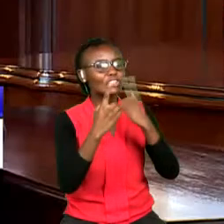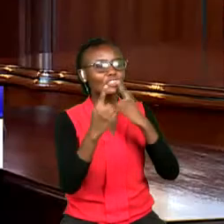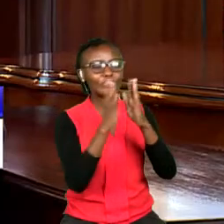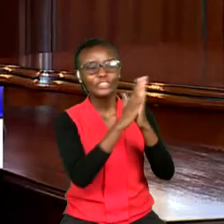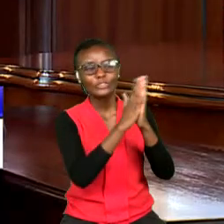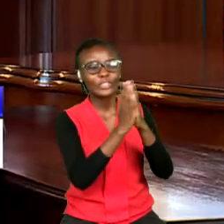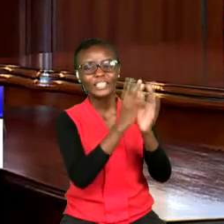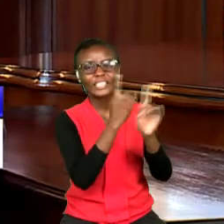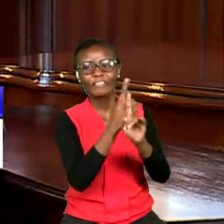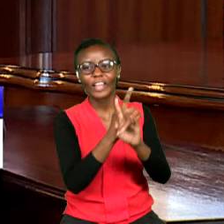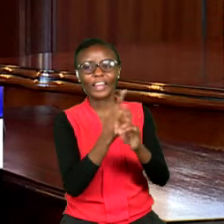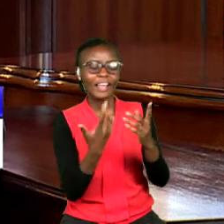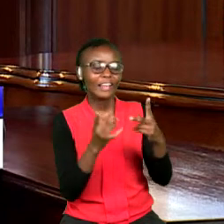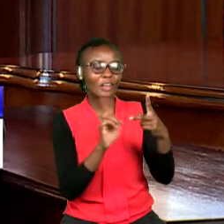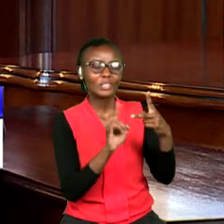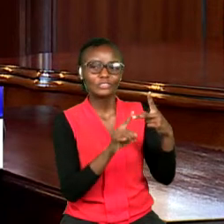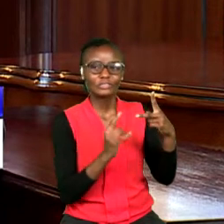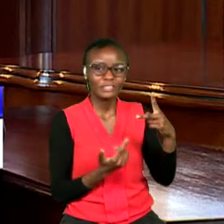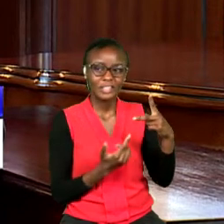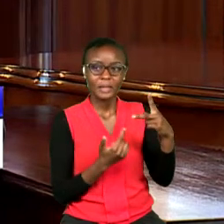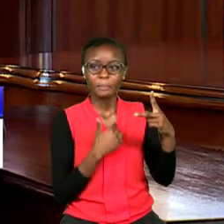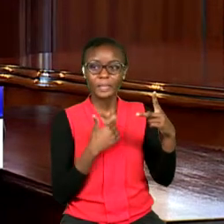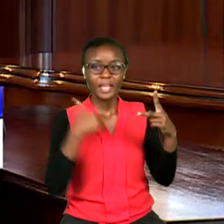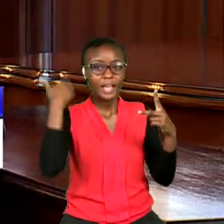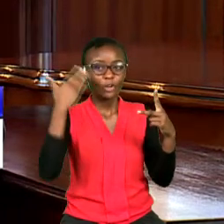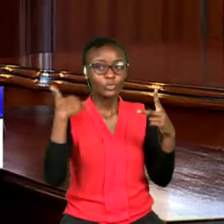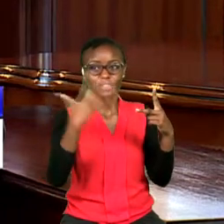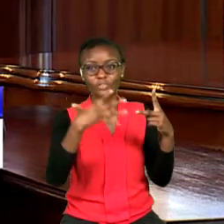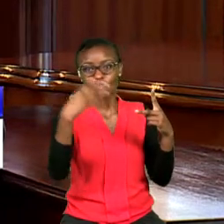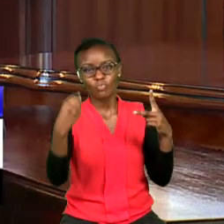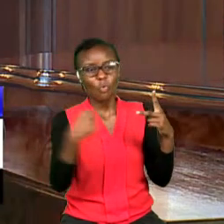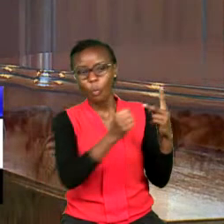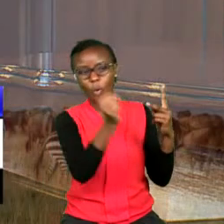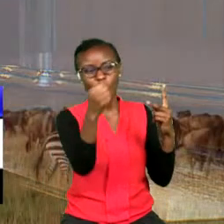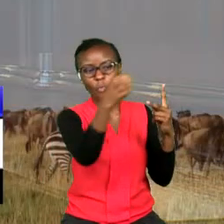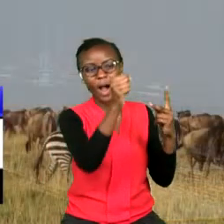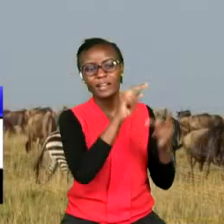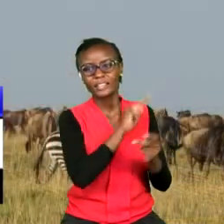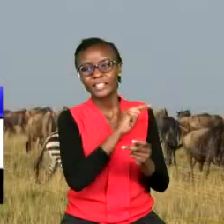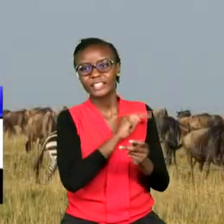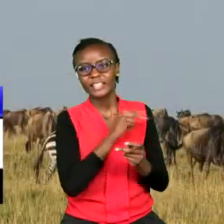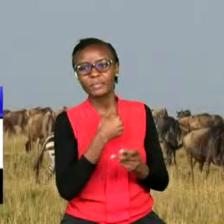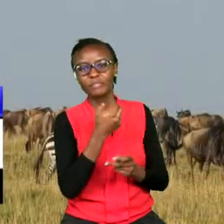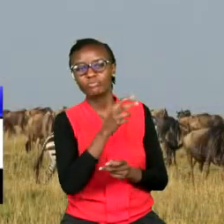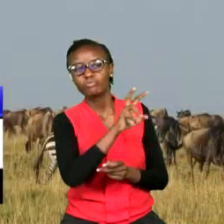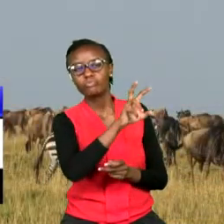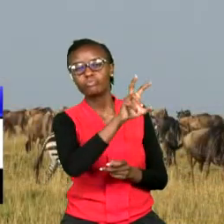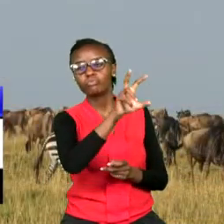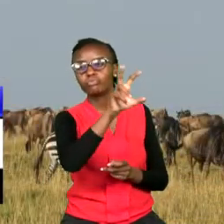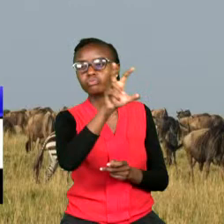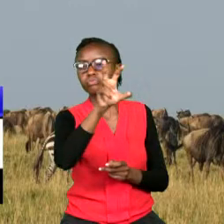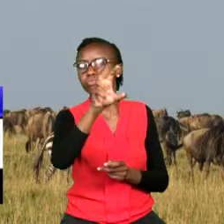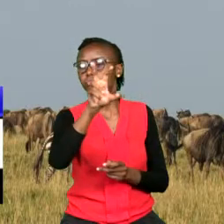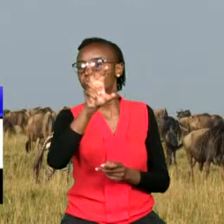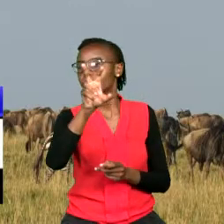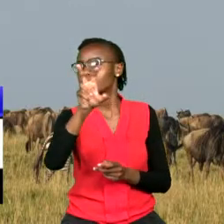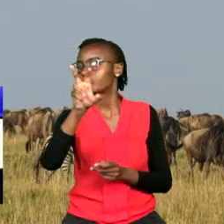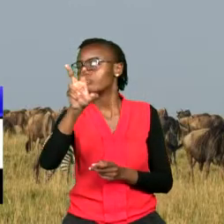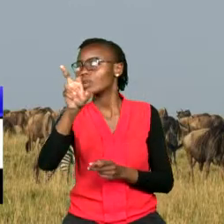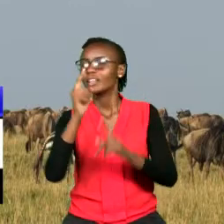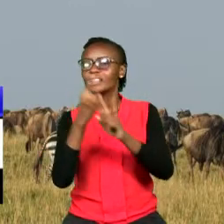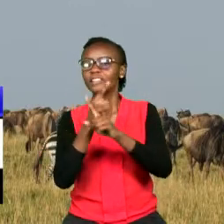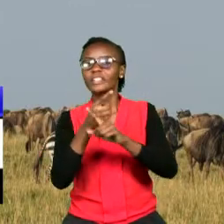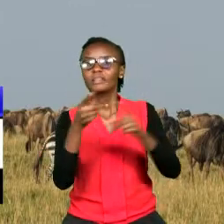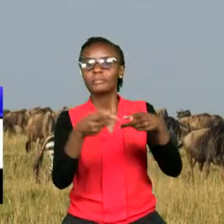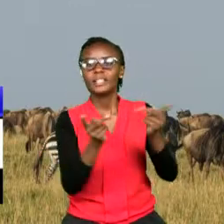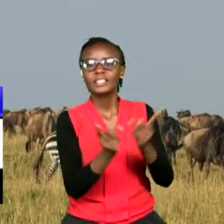do is occasionally going to enjoy nature. So you find me quite a lot in